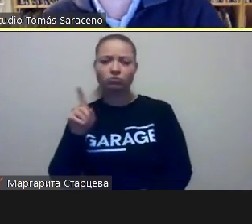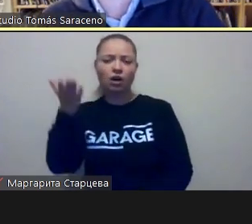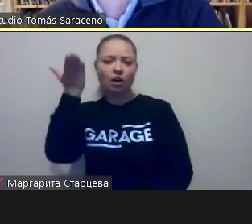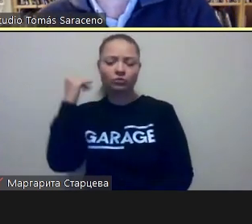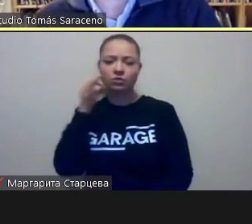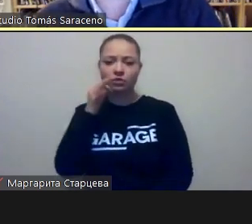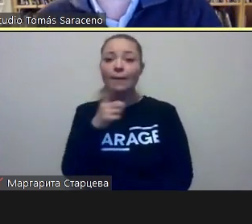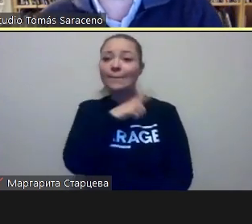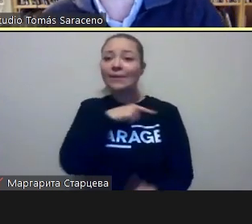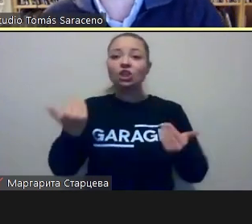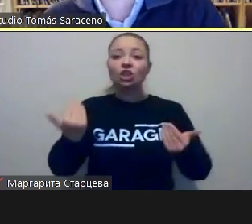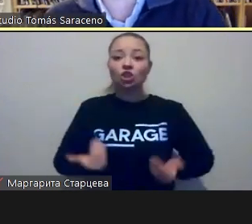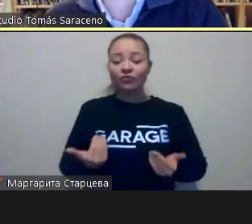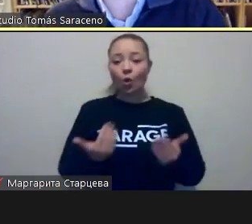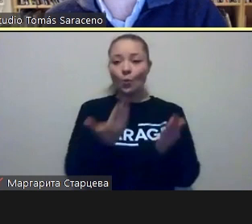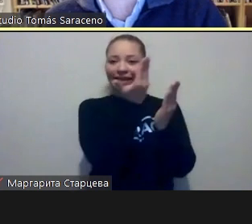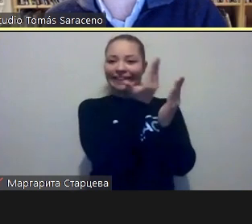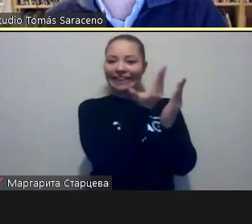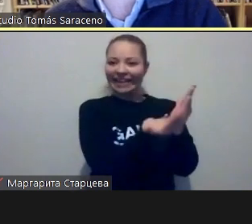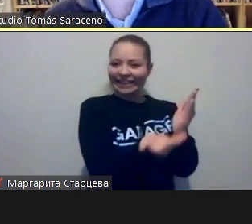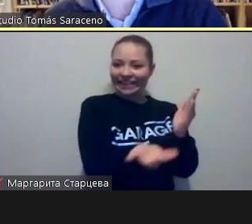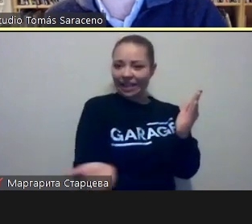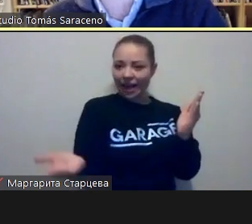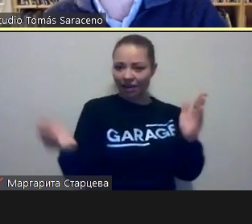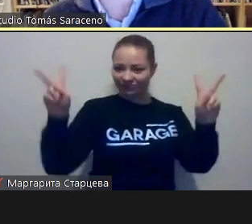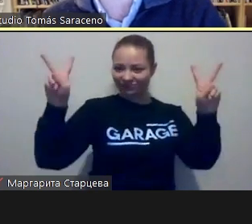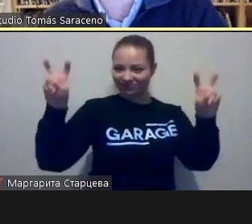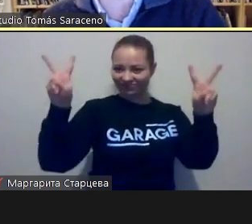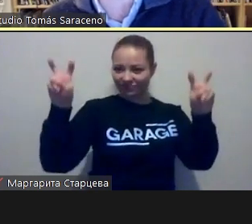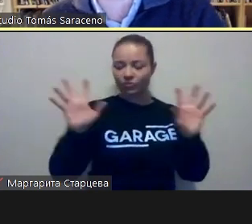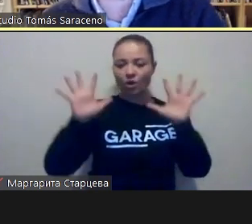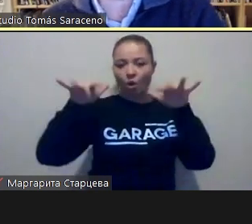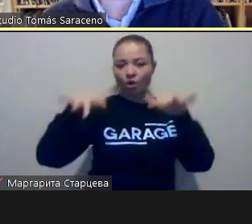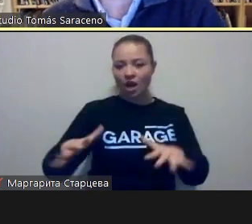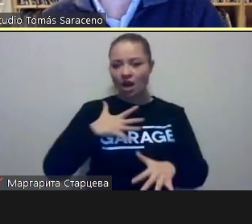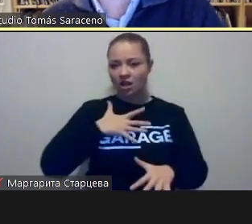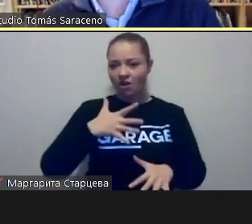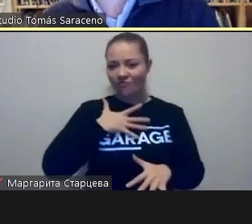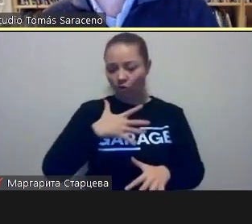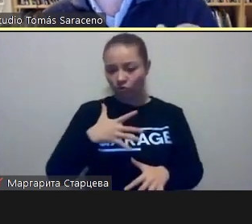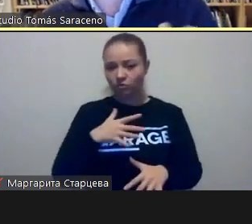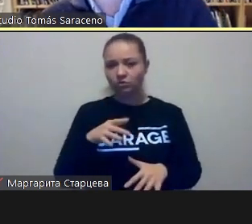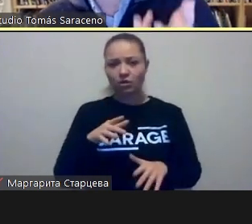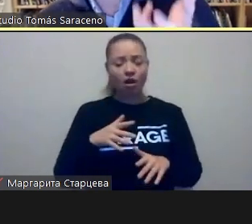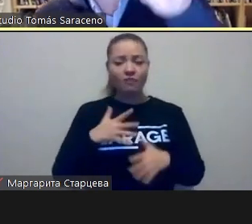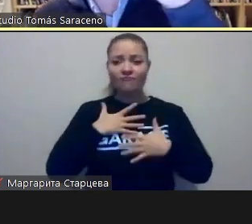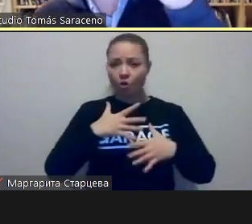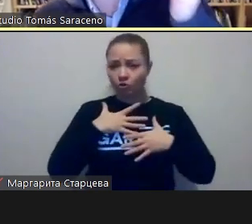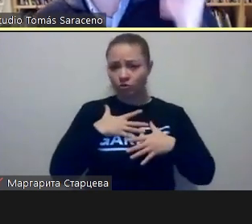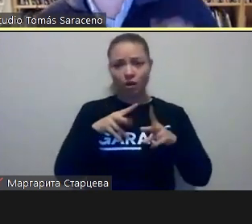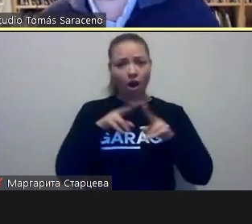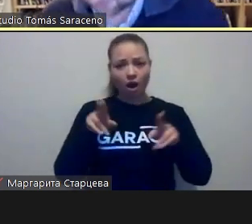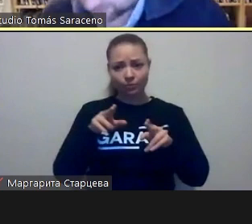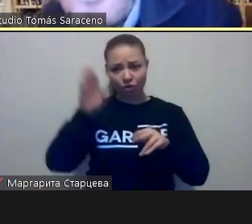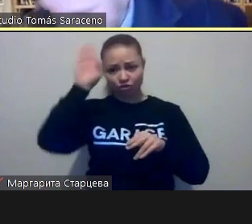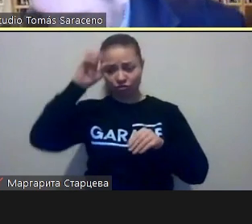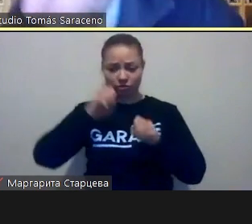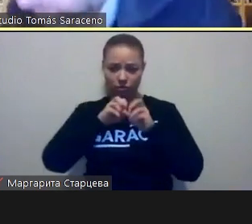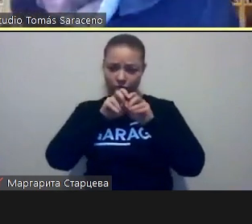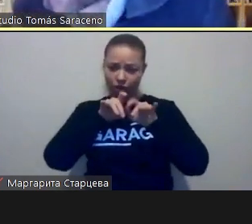the air are fluids also. And then we might learn also how to have an airship,